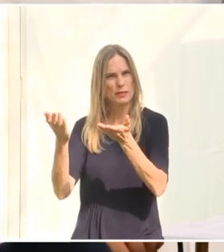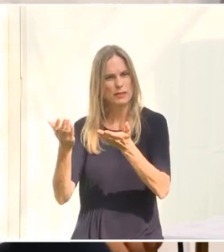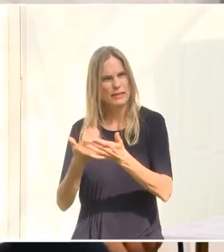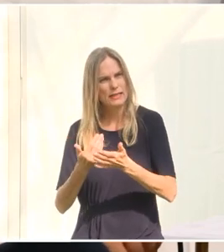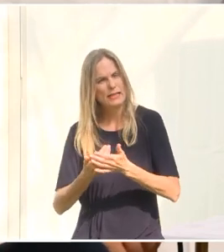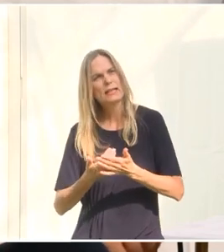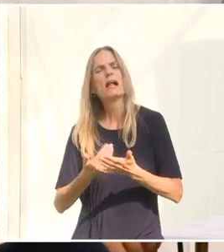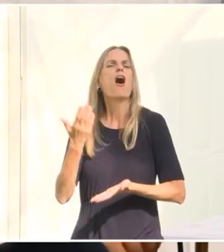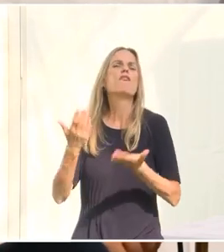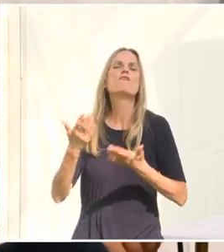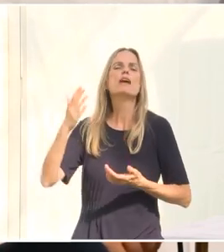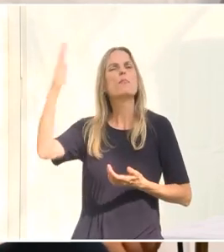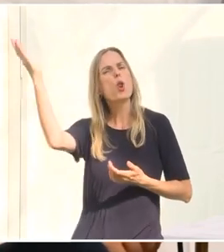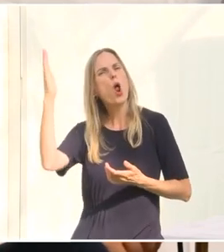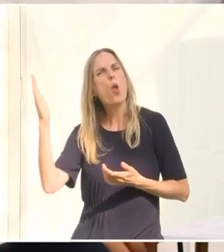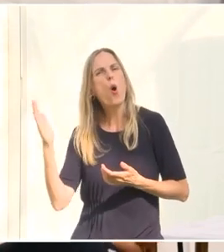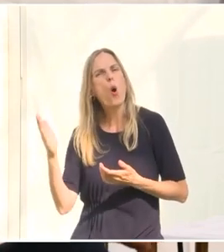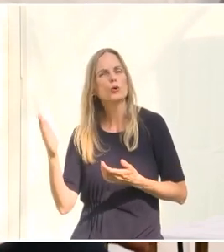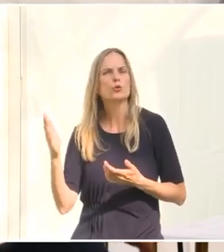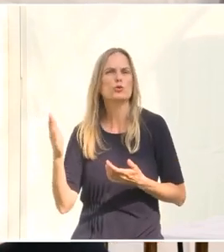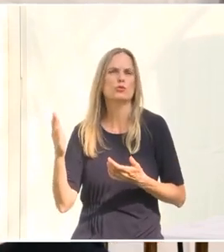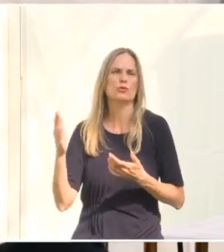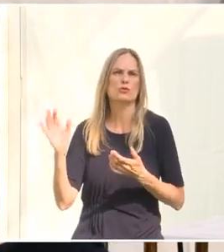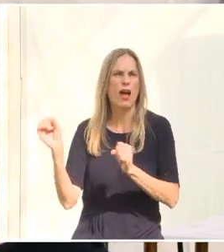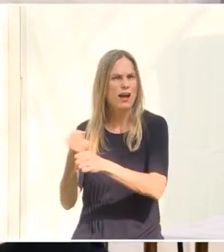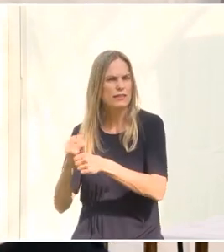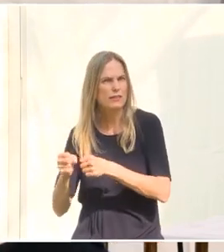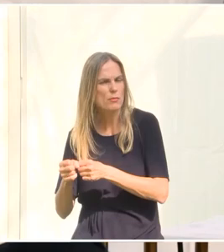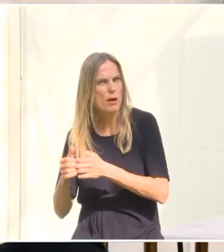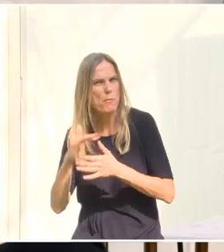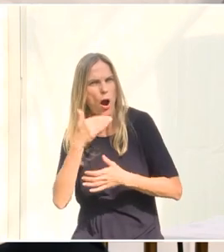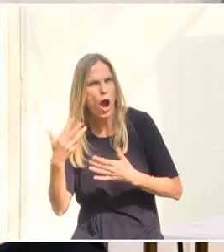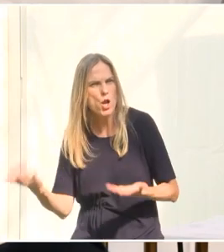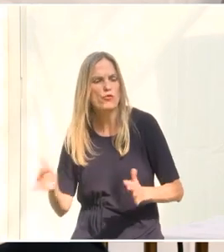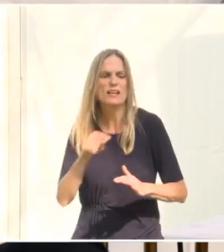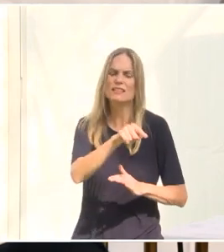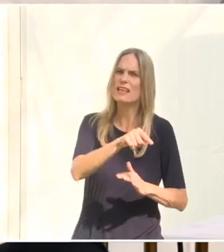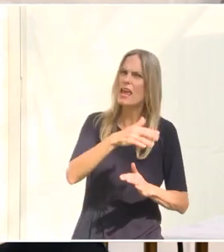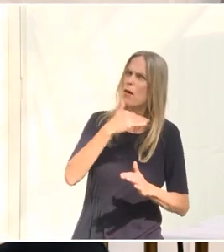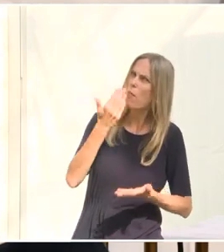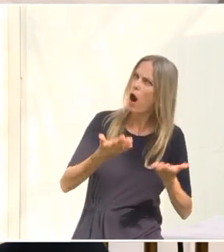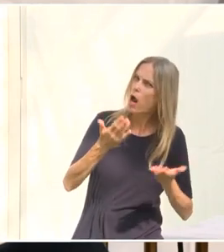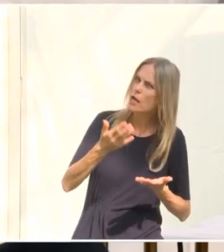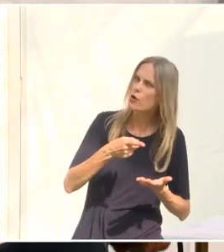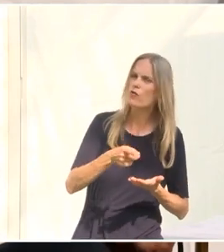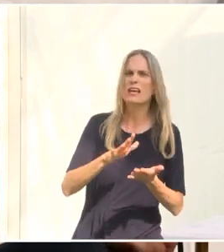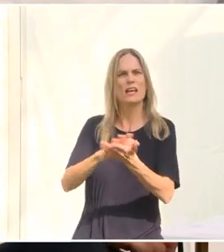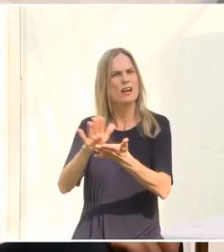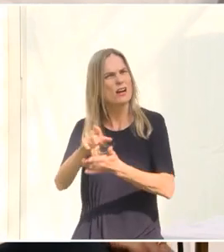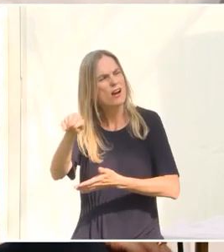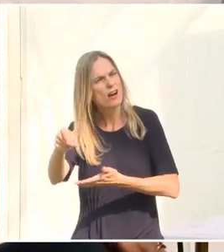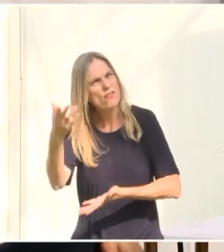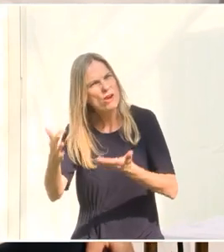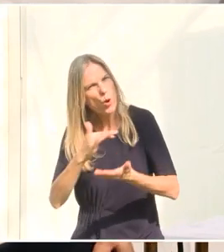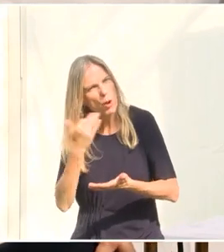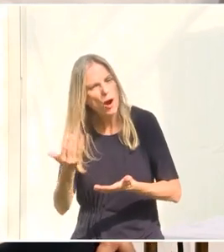nature too much? Is this, you know, inequality too much? Is this wasting of these resources